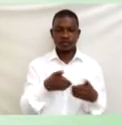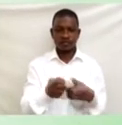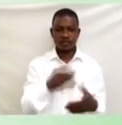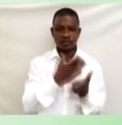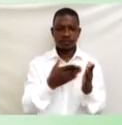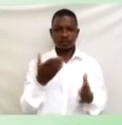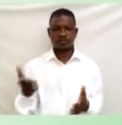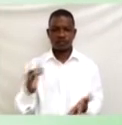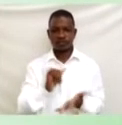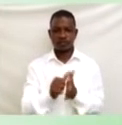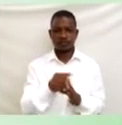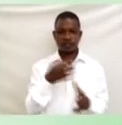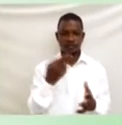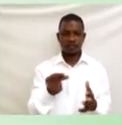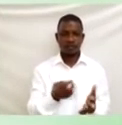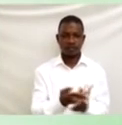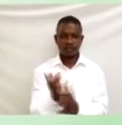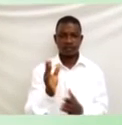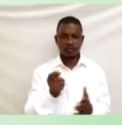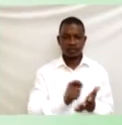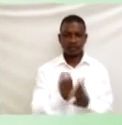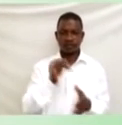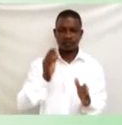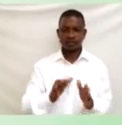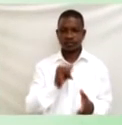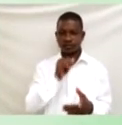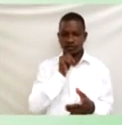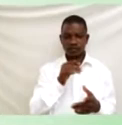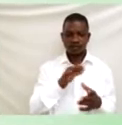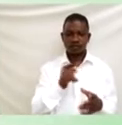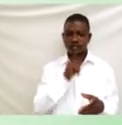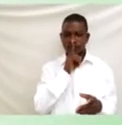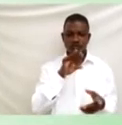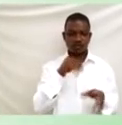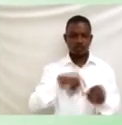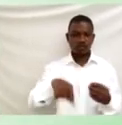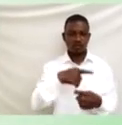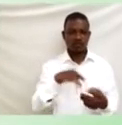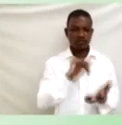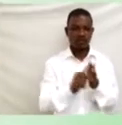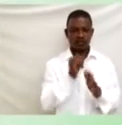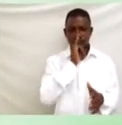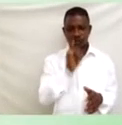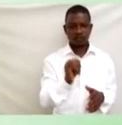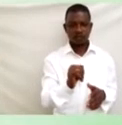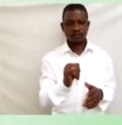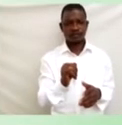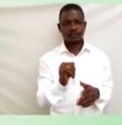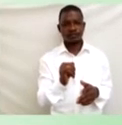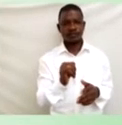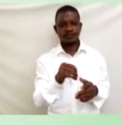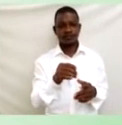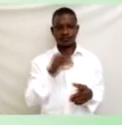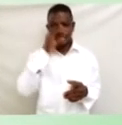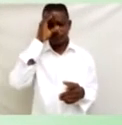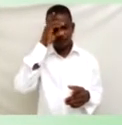a writer to express a demand, a suggestion, a wish, or even